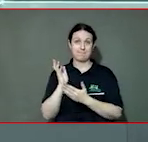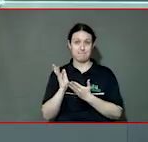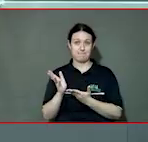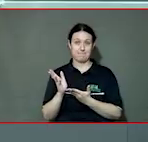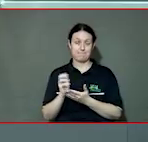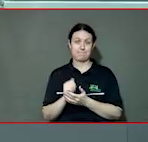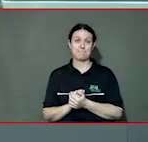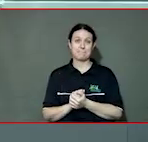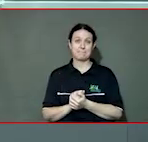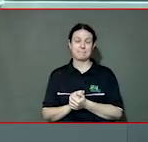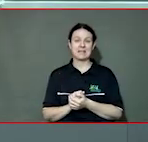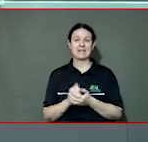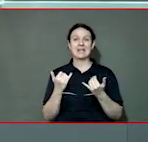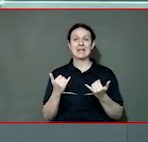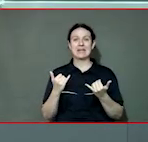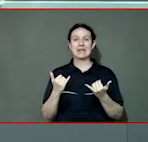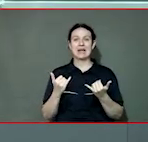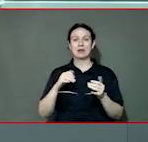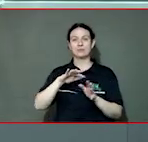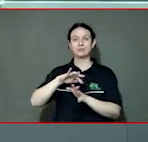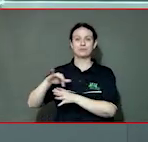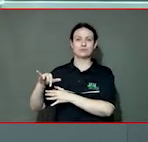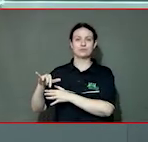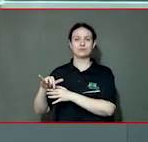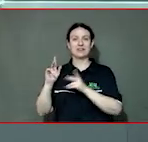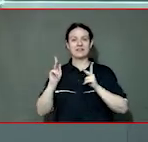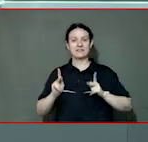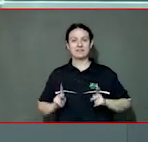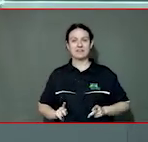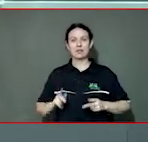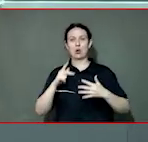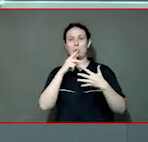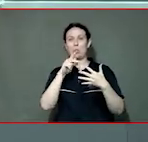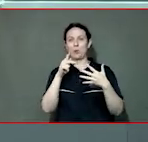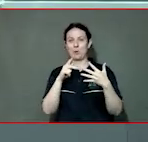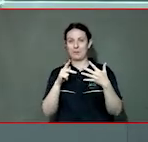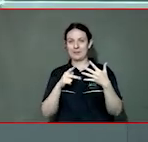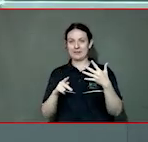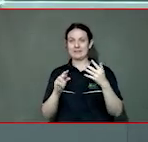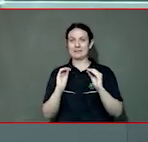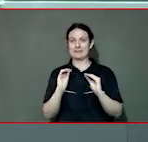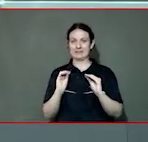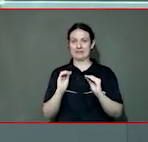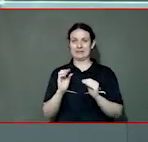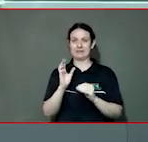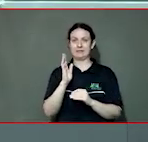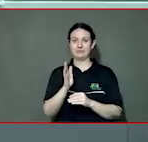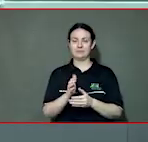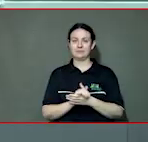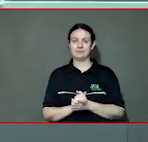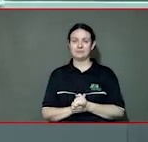to concentrate today on physical properties of the organic chemistry.